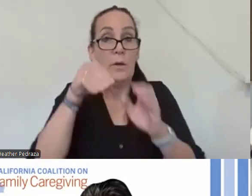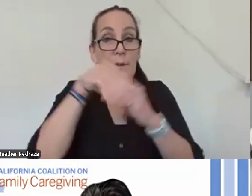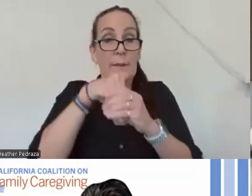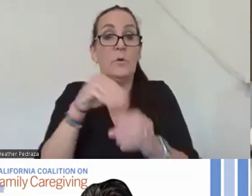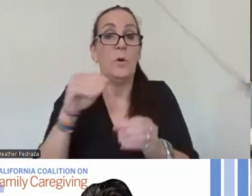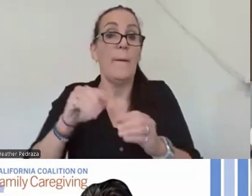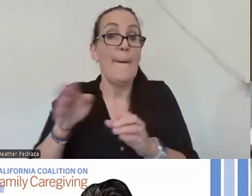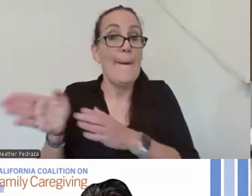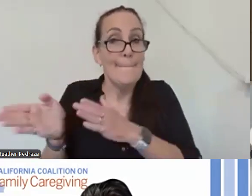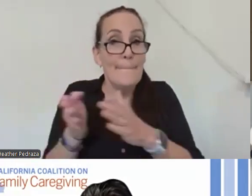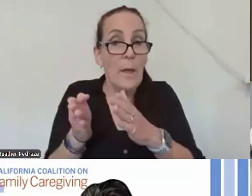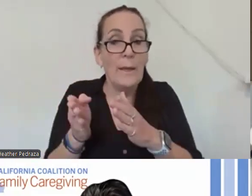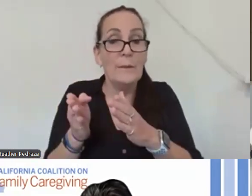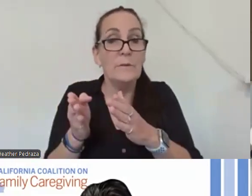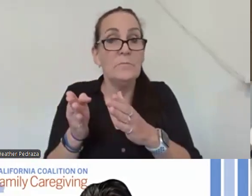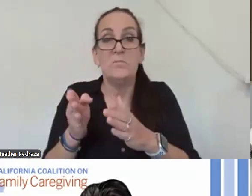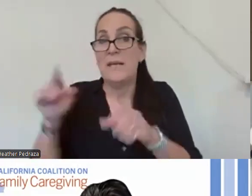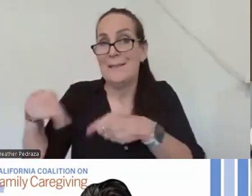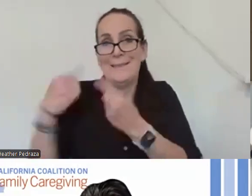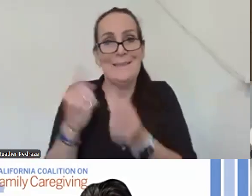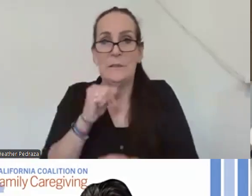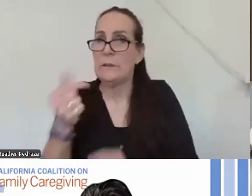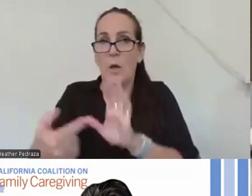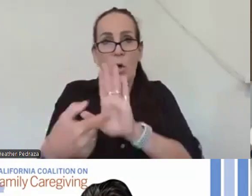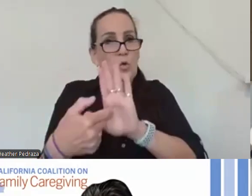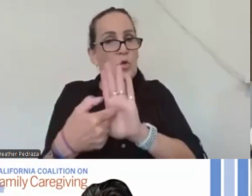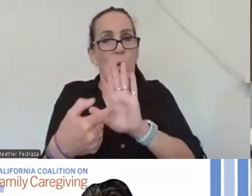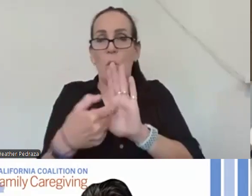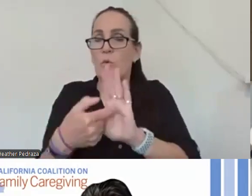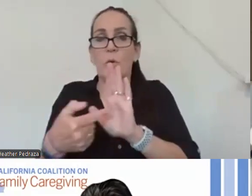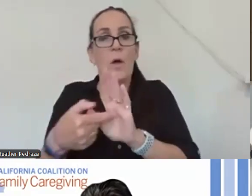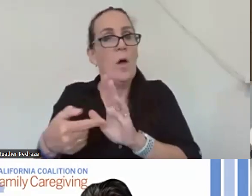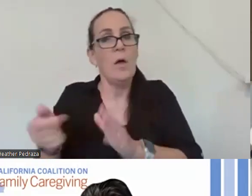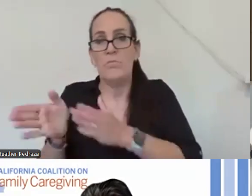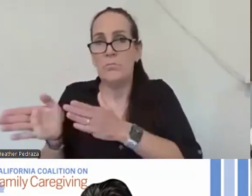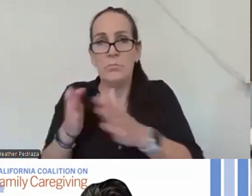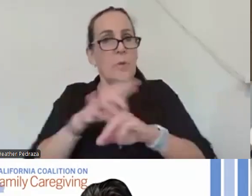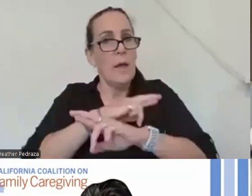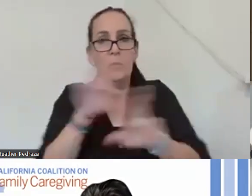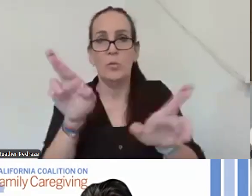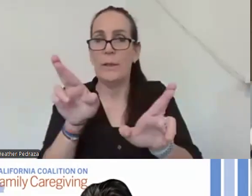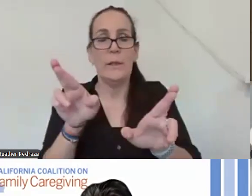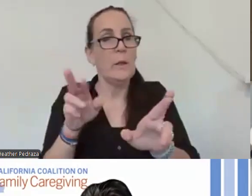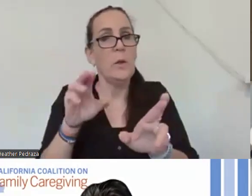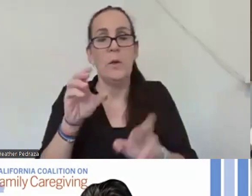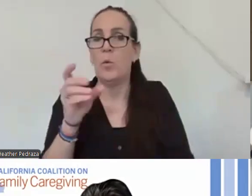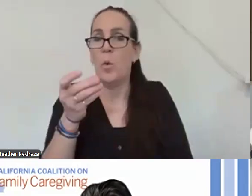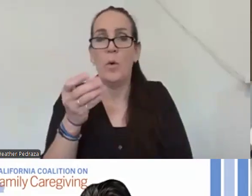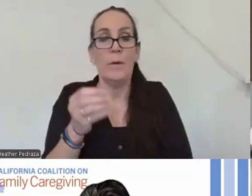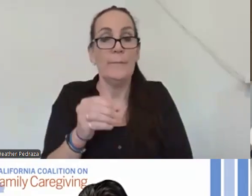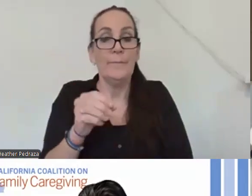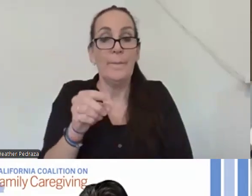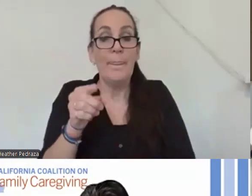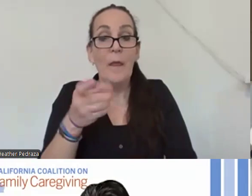not demonstrated, many have not demonstrated plan readiness. And so I do have a few questions, and I'm happy to have a